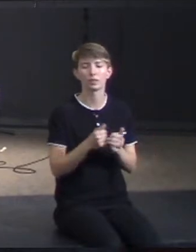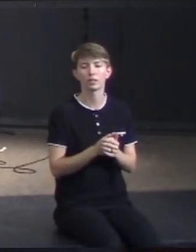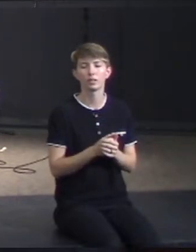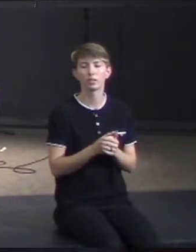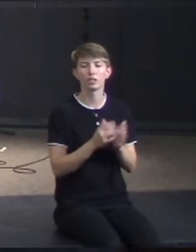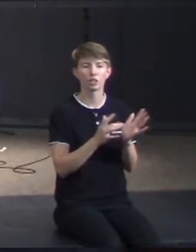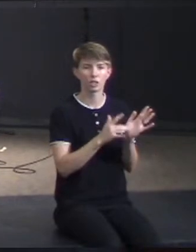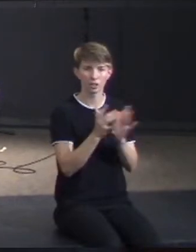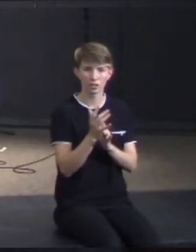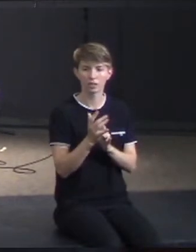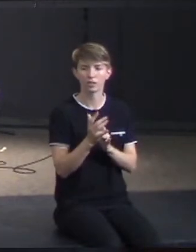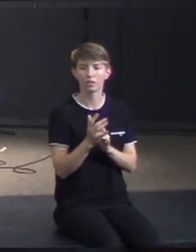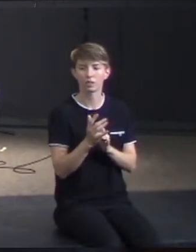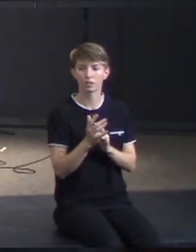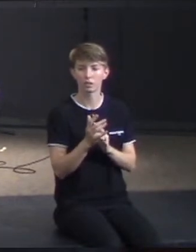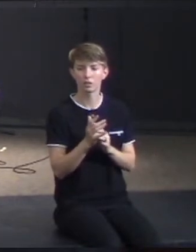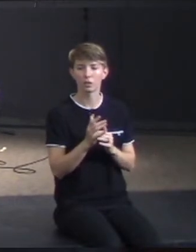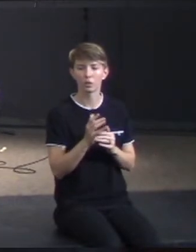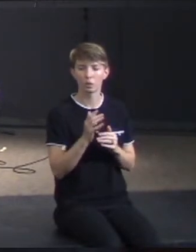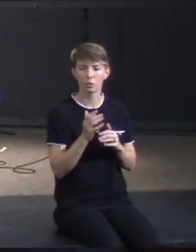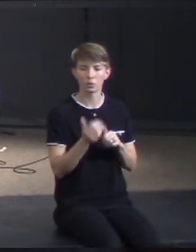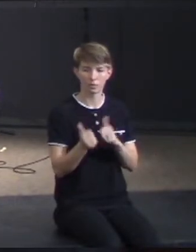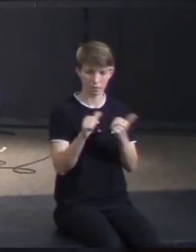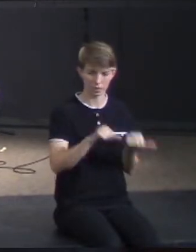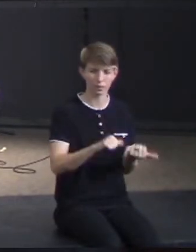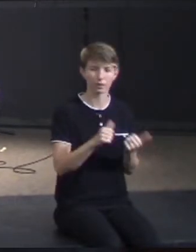Jesus was baptized too.